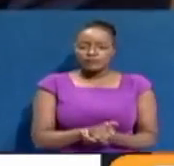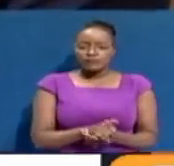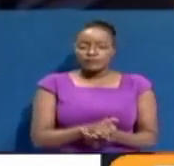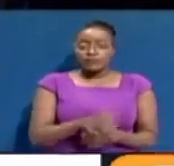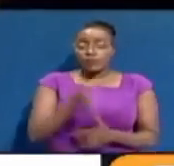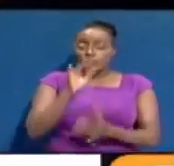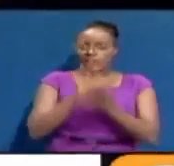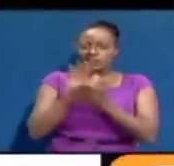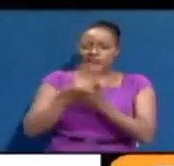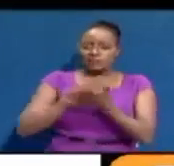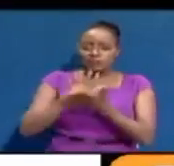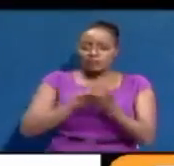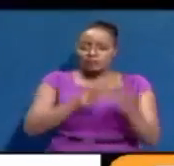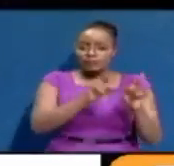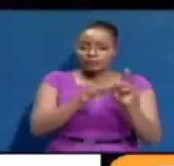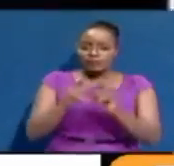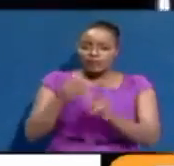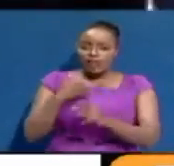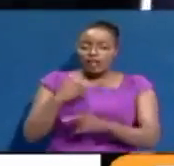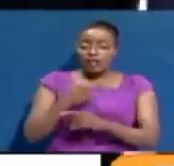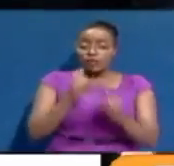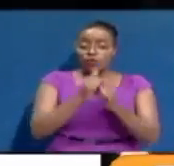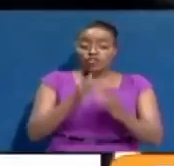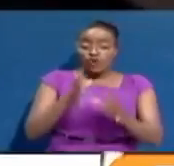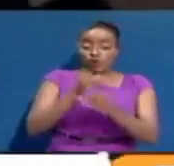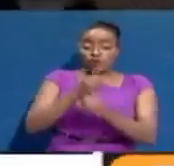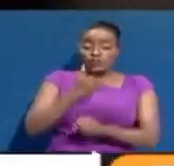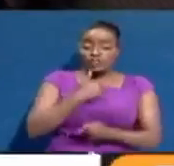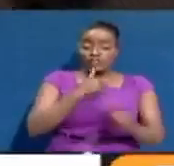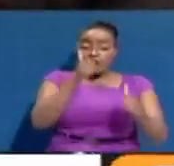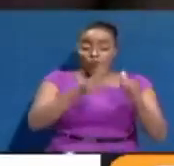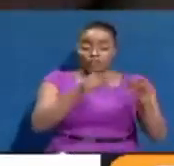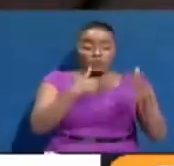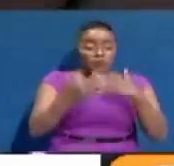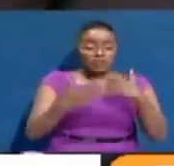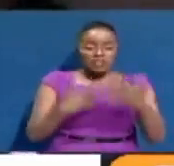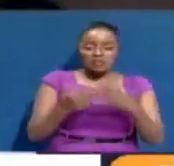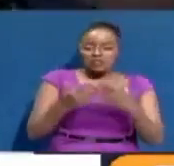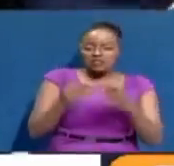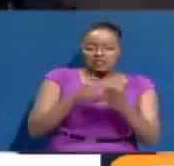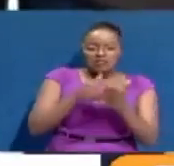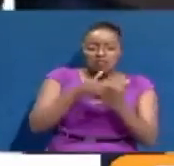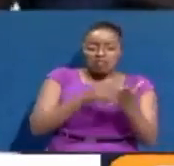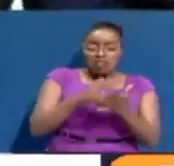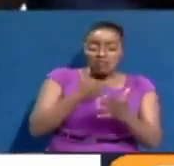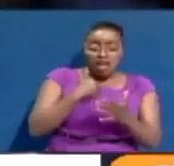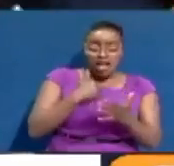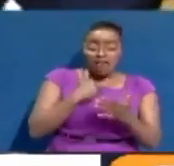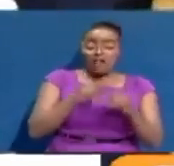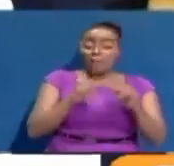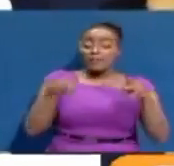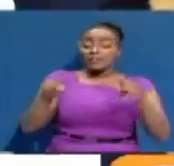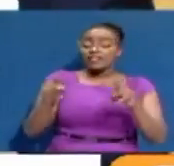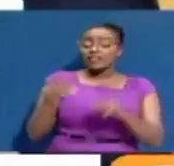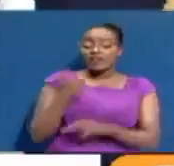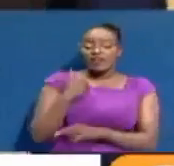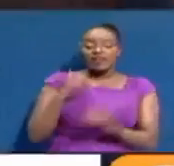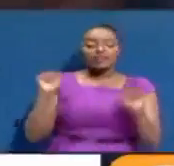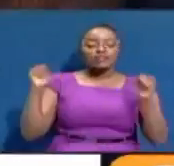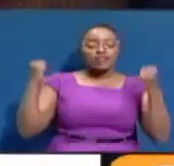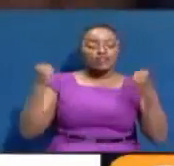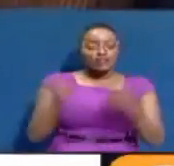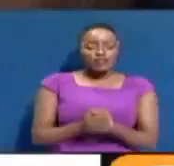Water and soap at the polling station instilled her confidence that no matter how vulnerable she may be, here it was